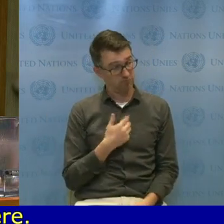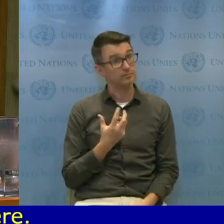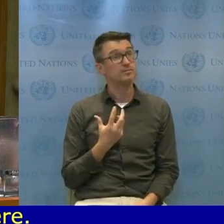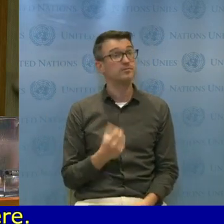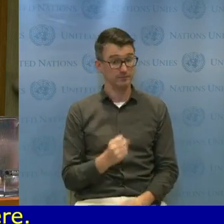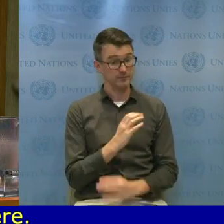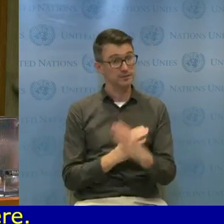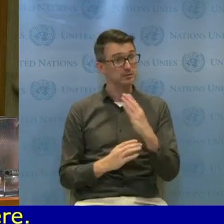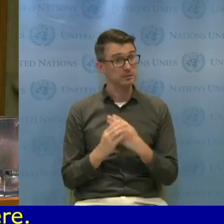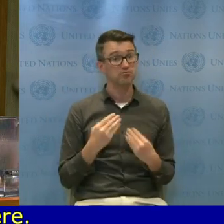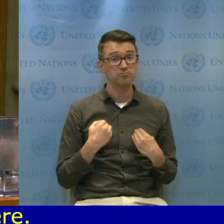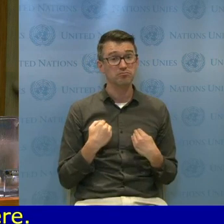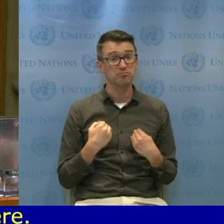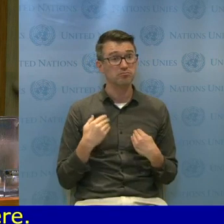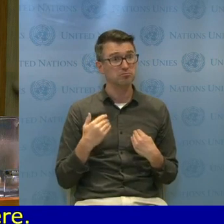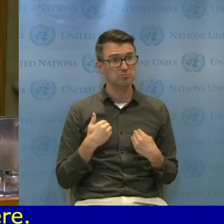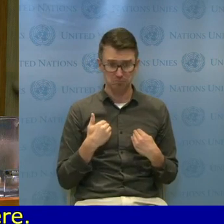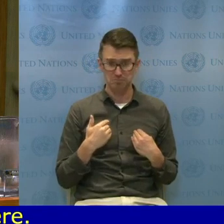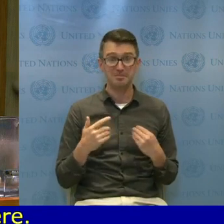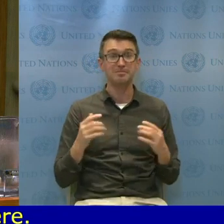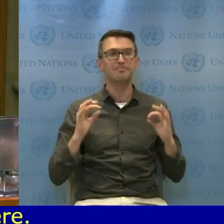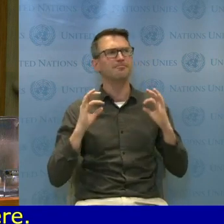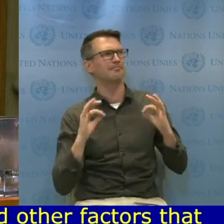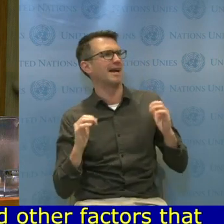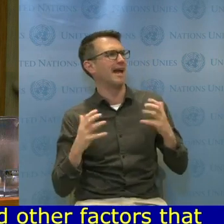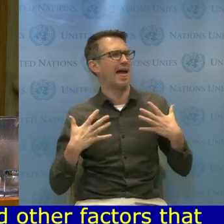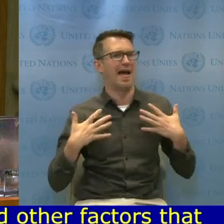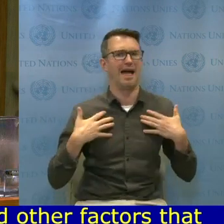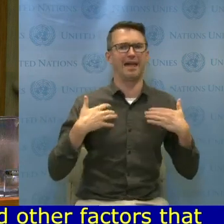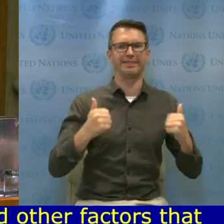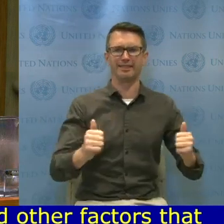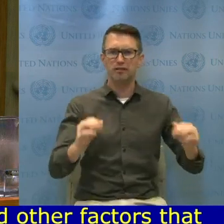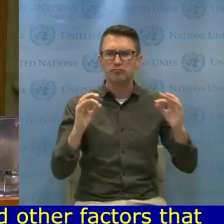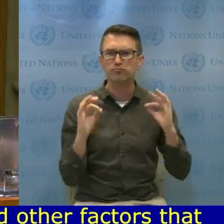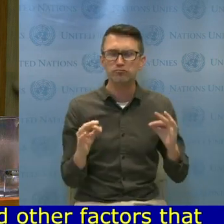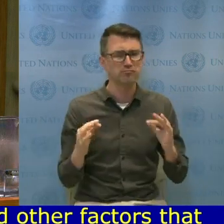growing up. My life was not good.